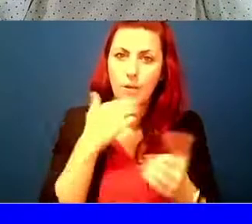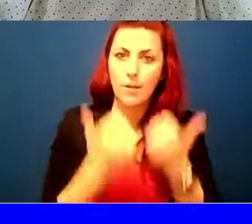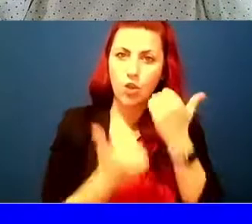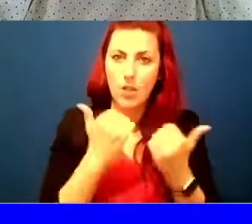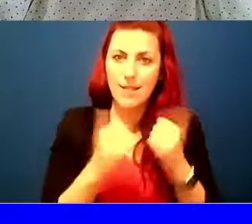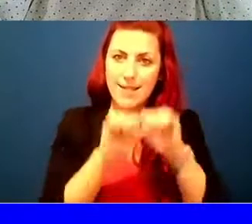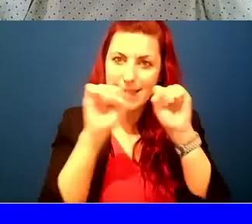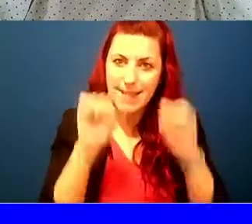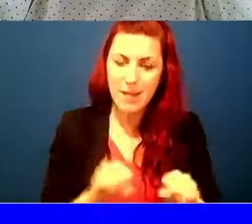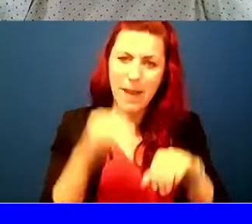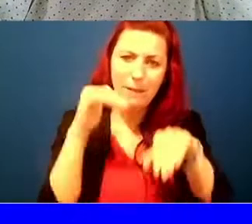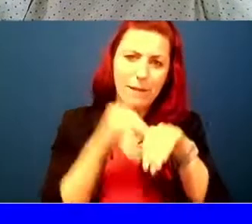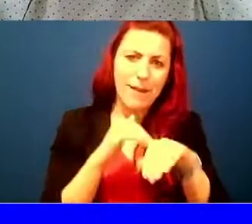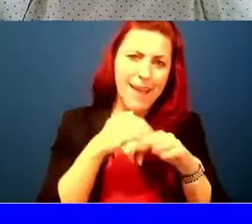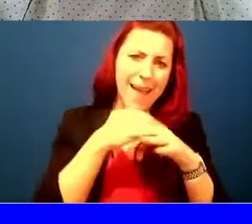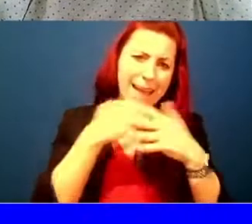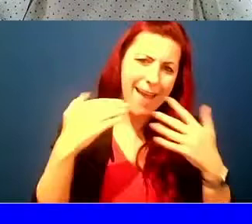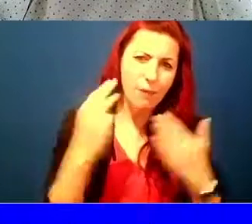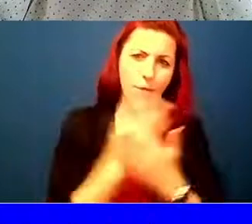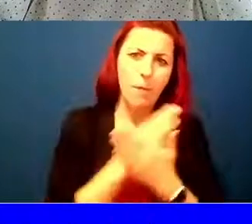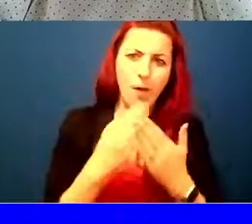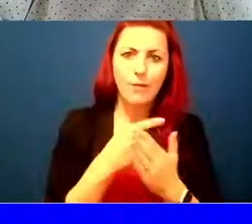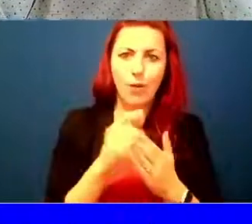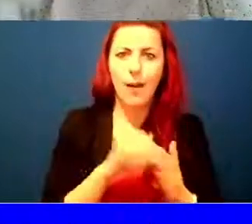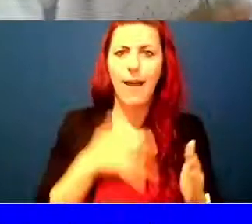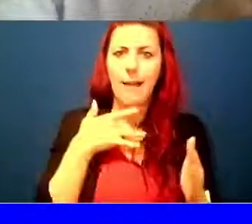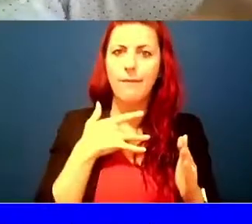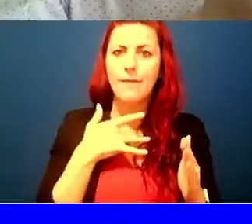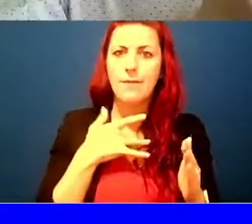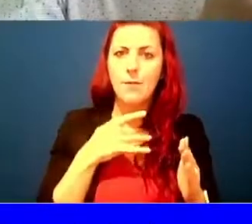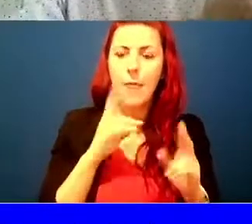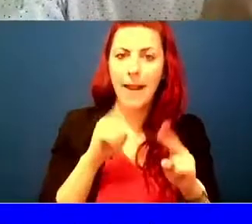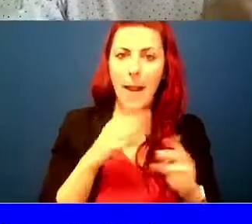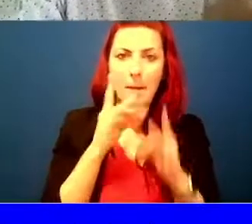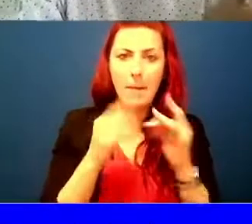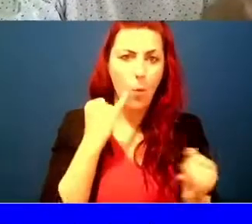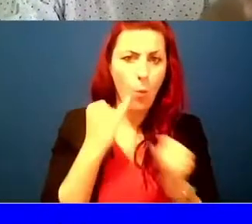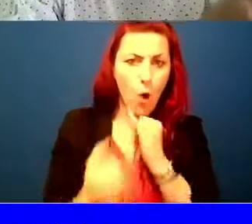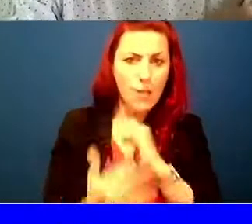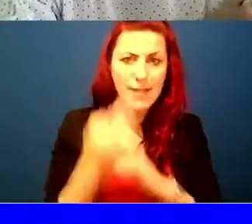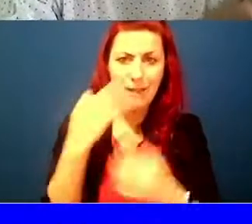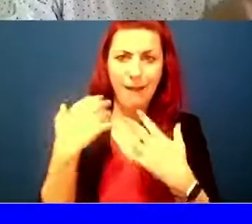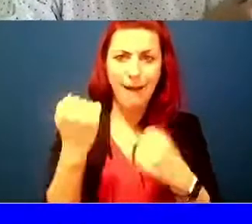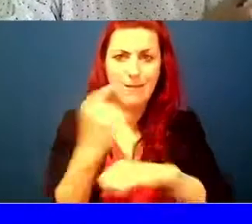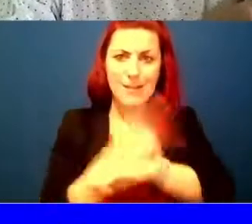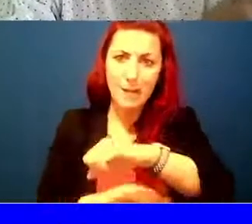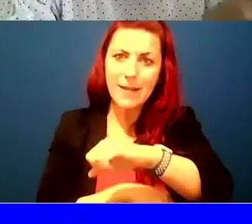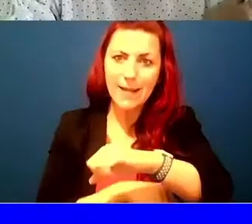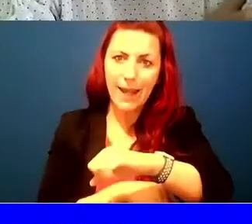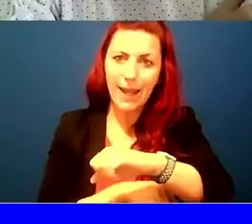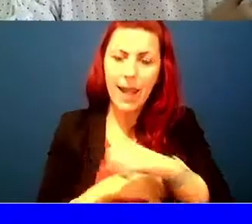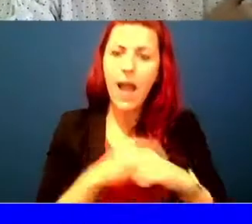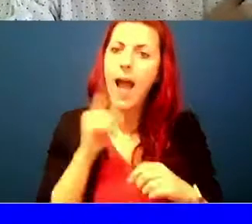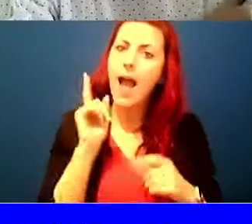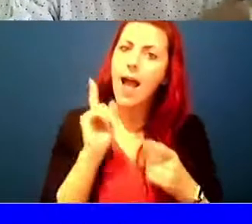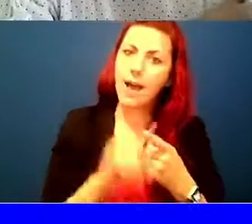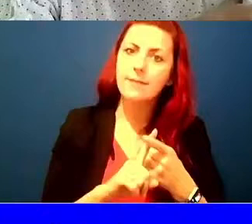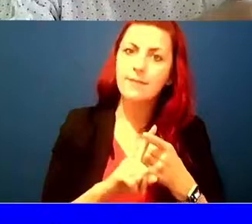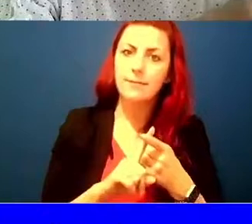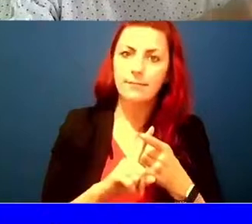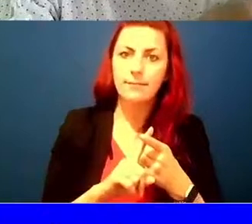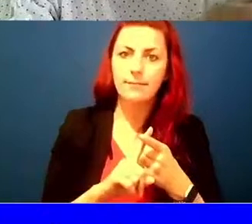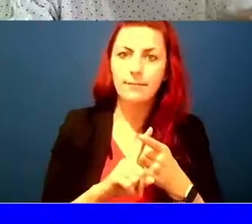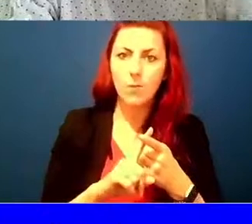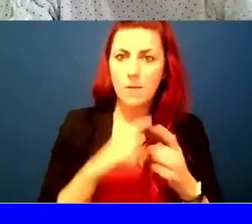it affects every aspect of your life, and that can be exacerbated when someone has a disability as well. And again, I suppose what's been